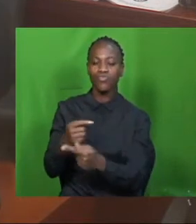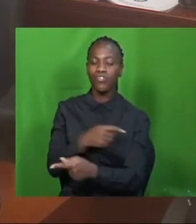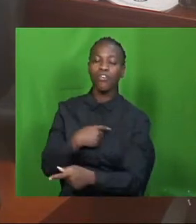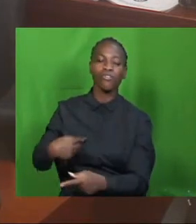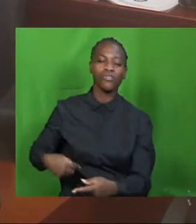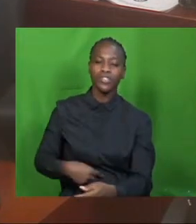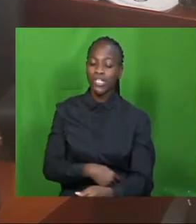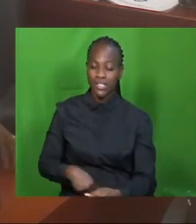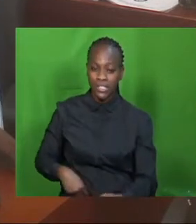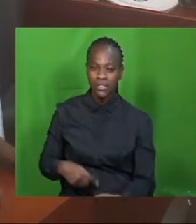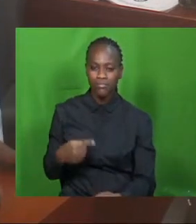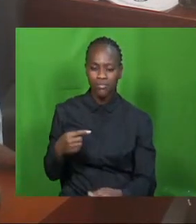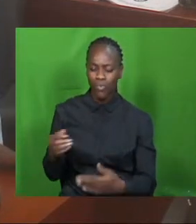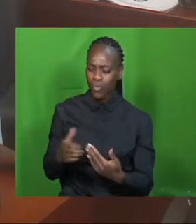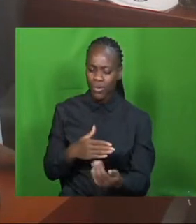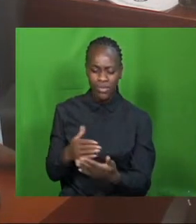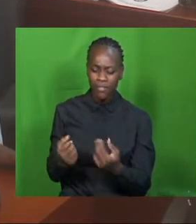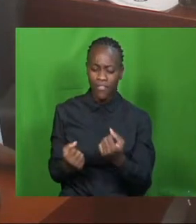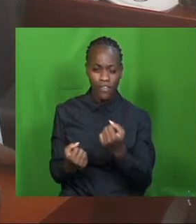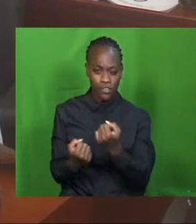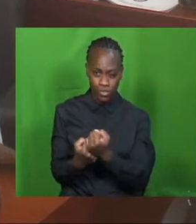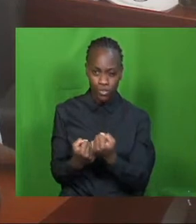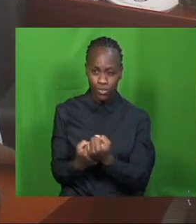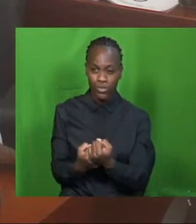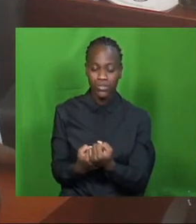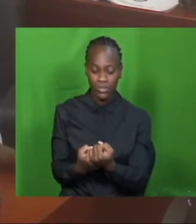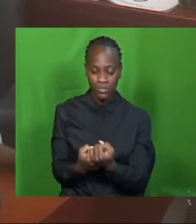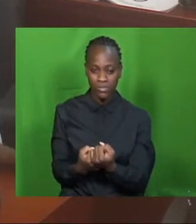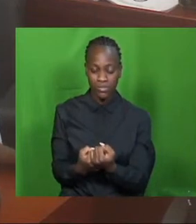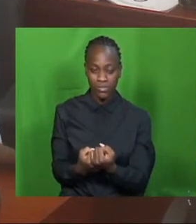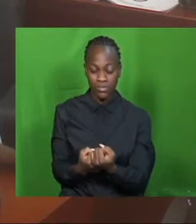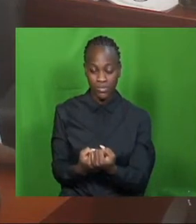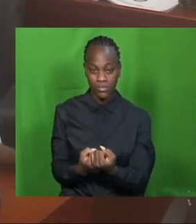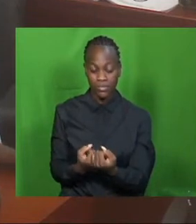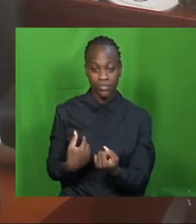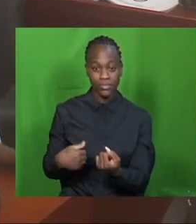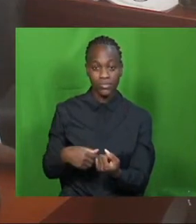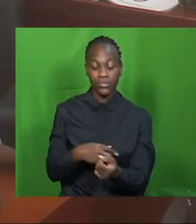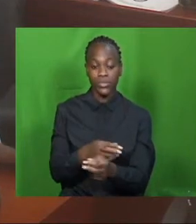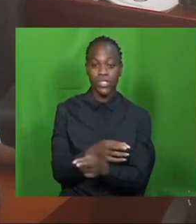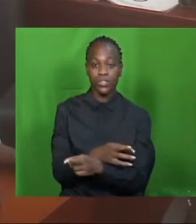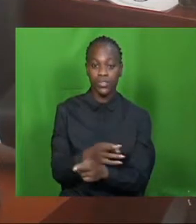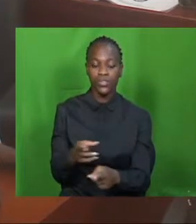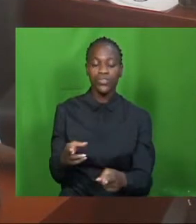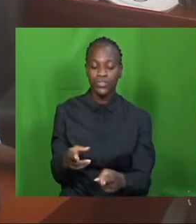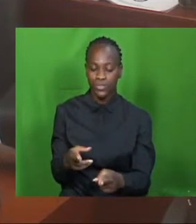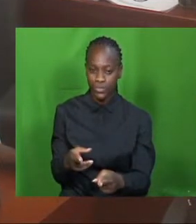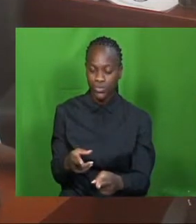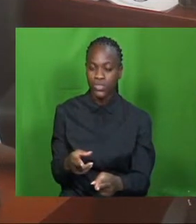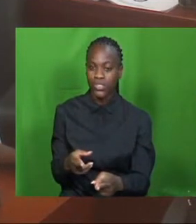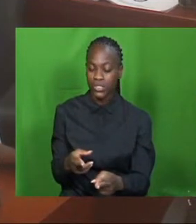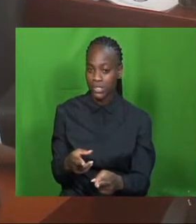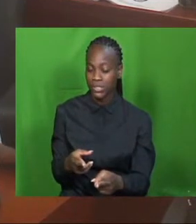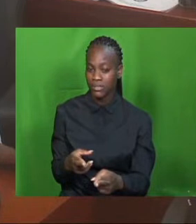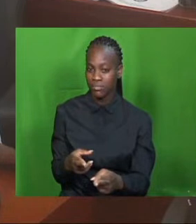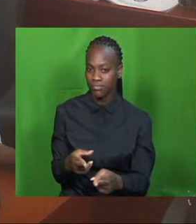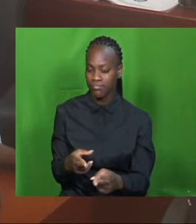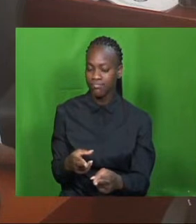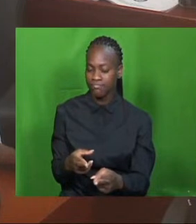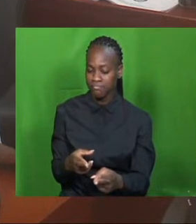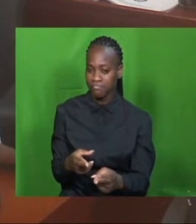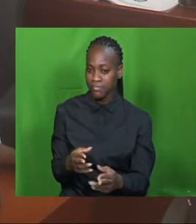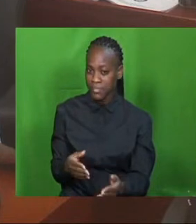with a Secretary General in the person of Dr. Shida, who unfortunately transitioned